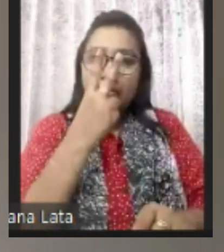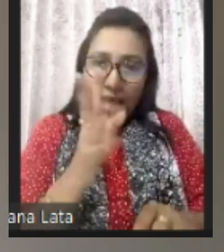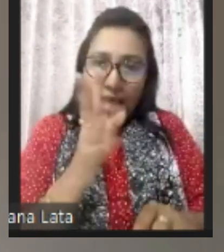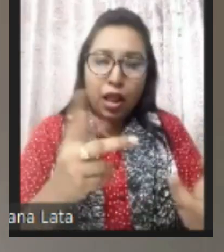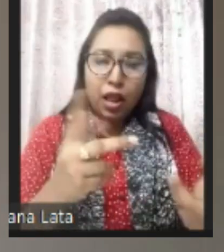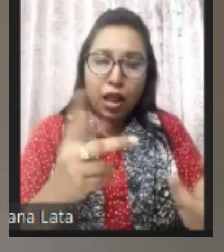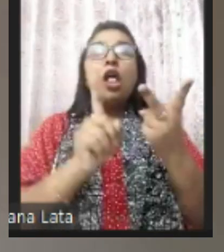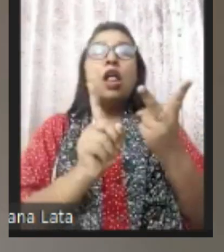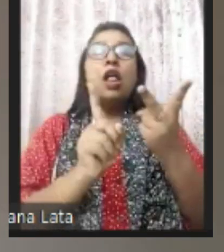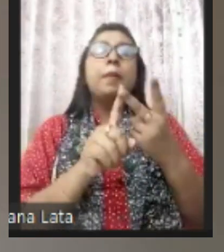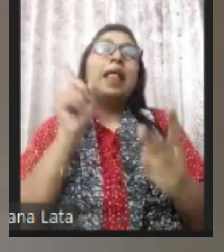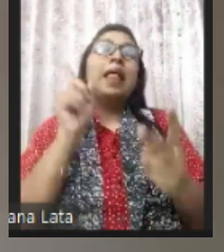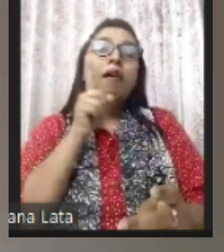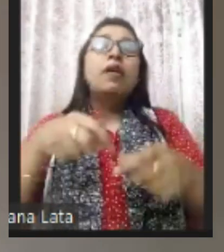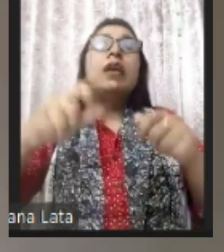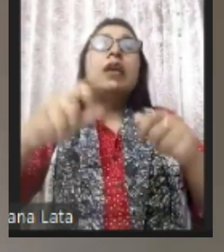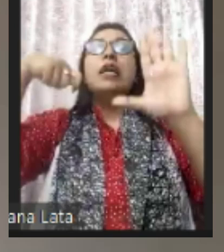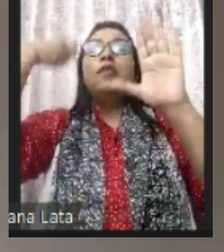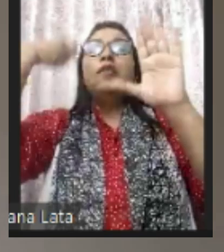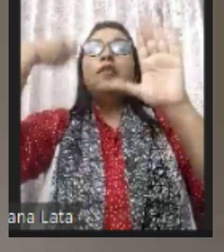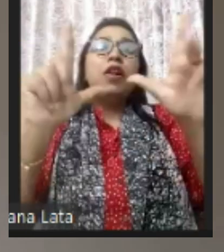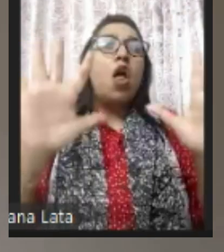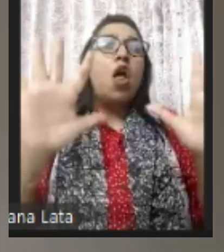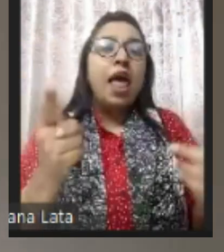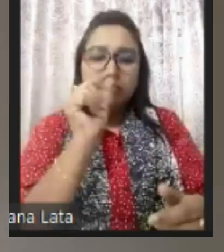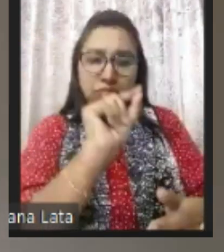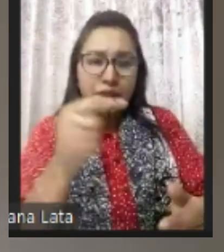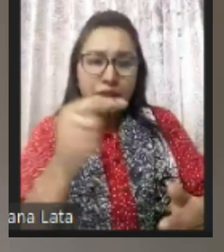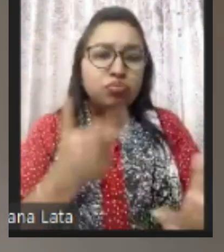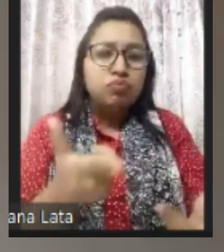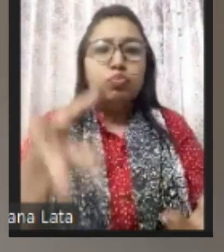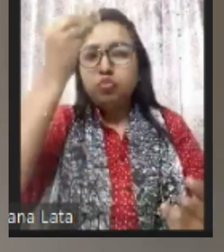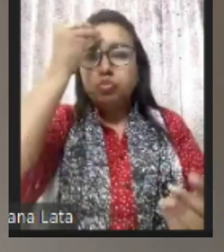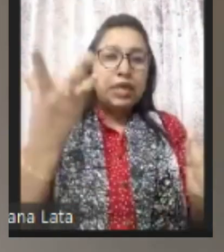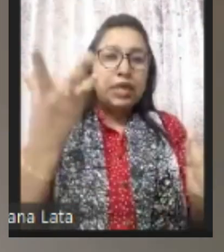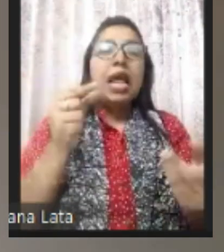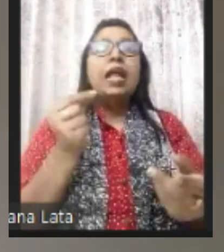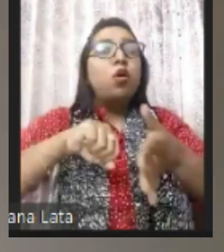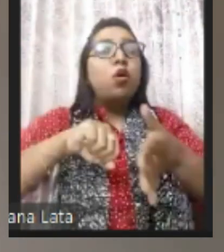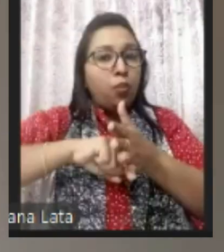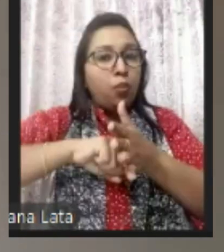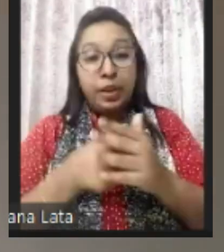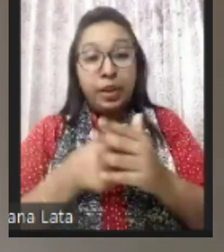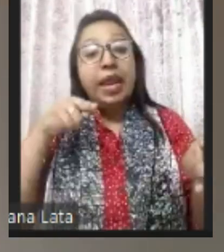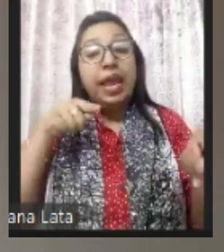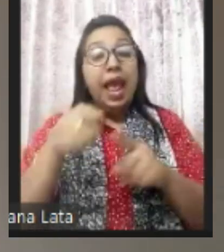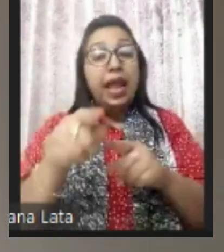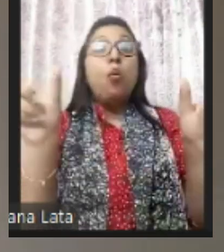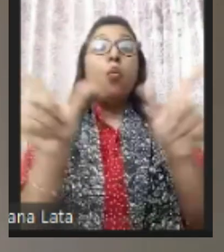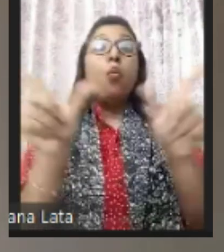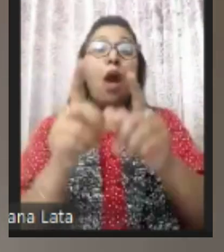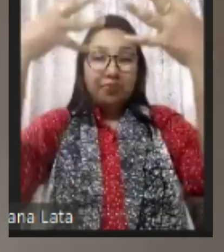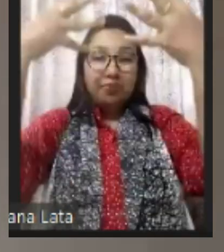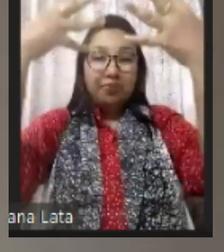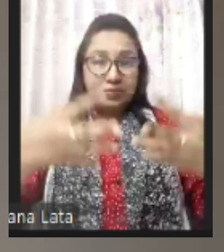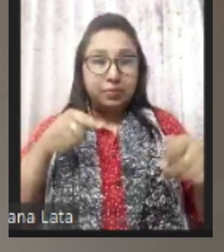Consortium, the Web Content Accessibility Guidelines, called WCAG 2.1 AA. And